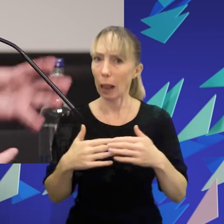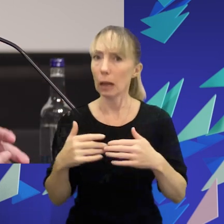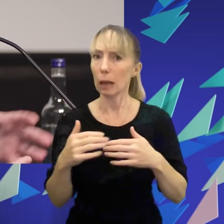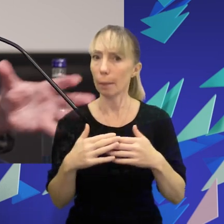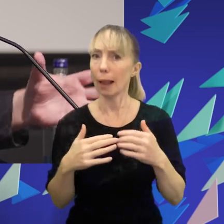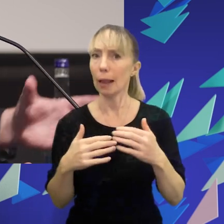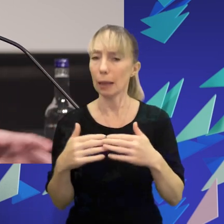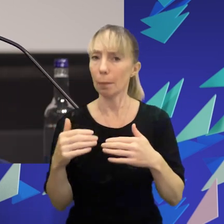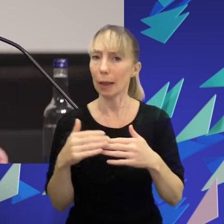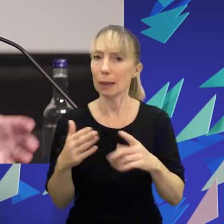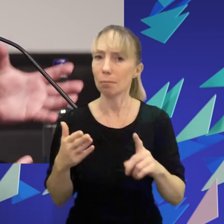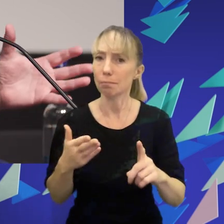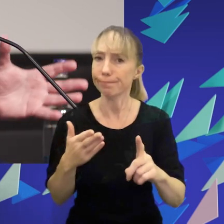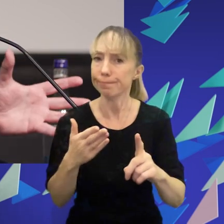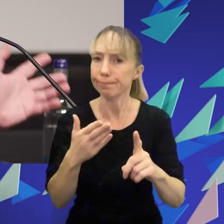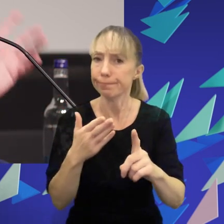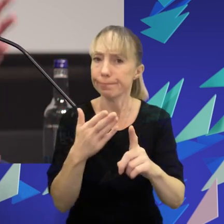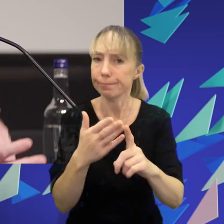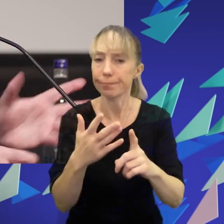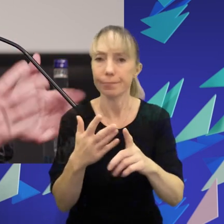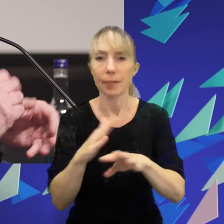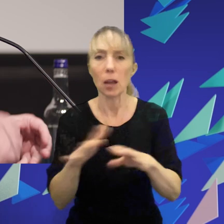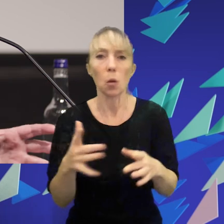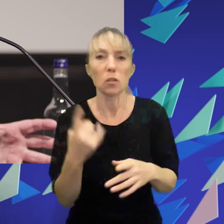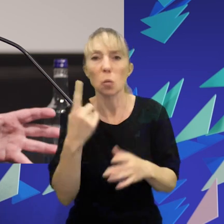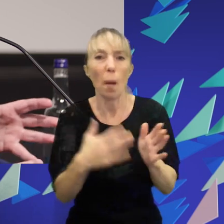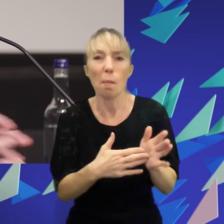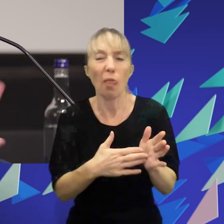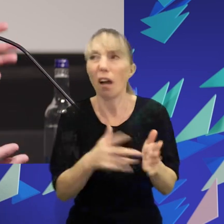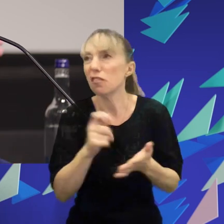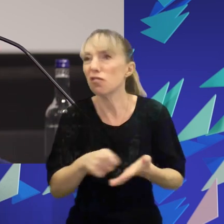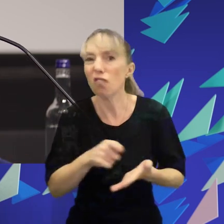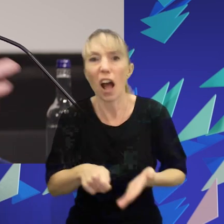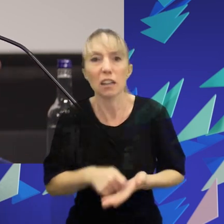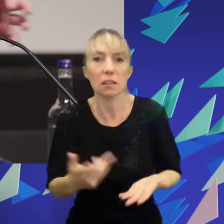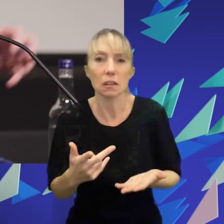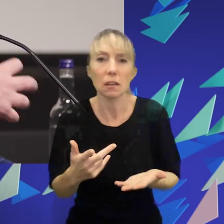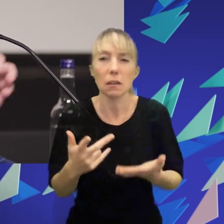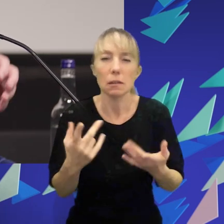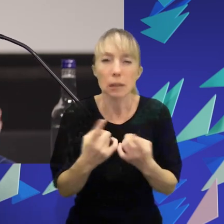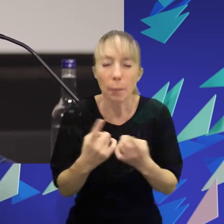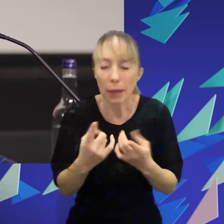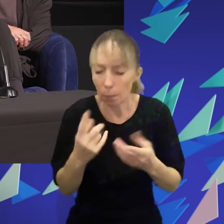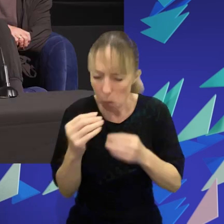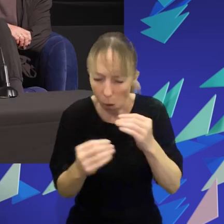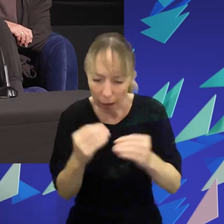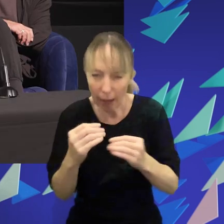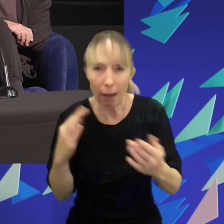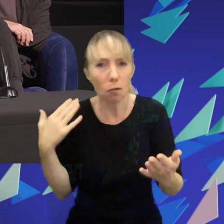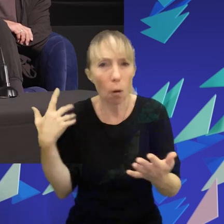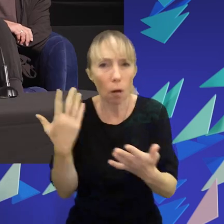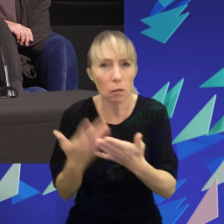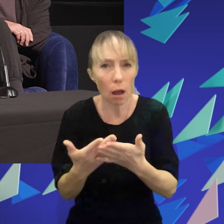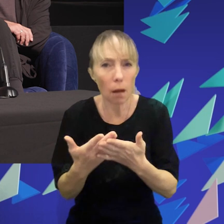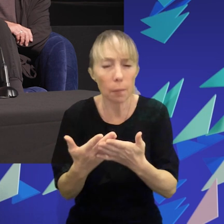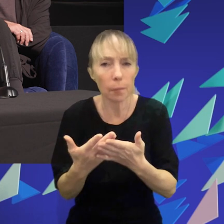this can't have just been something that over the course of a month you went, I'm just going to write this. Is it something that you've sort of been piecing together? Yeah,